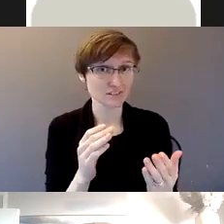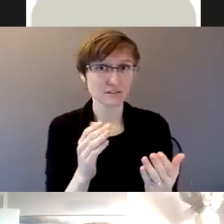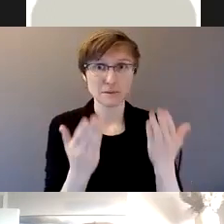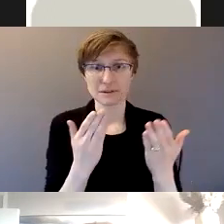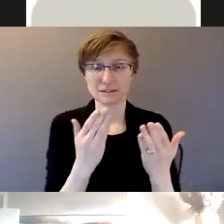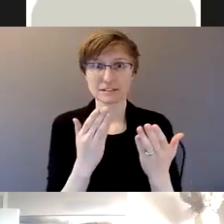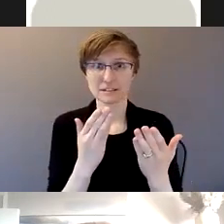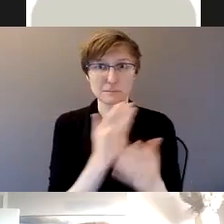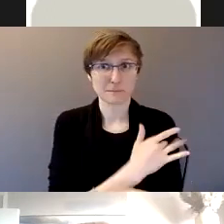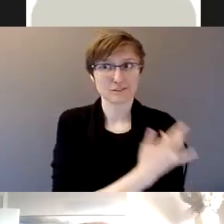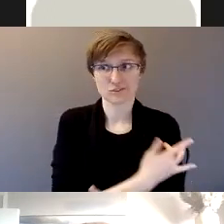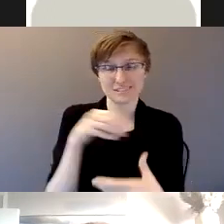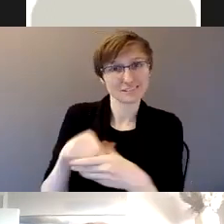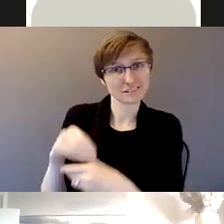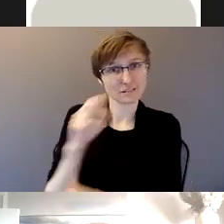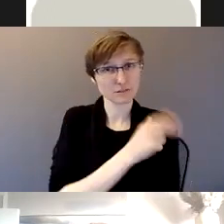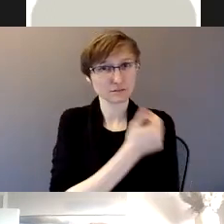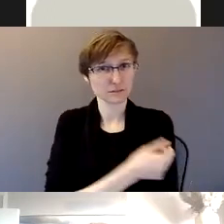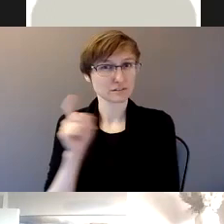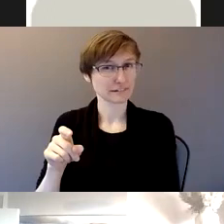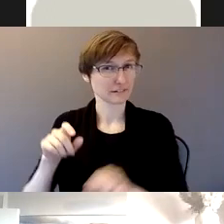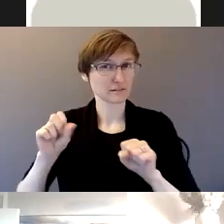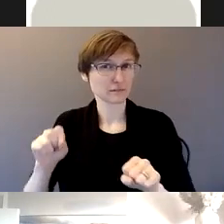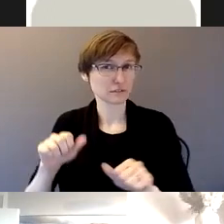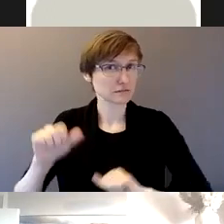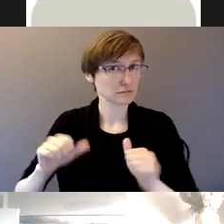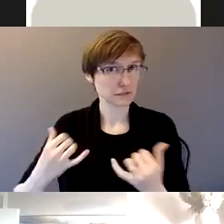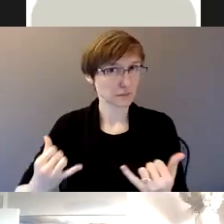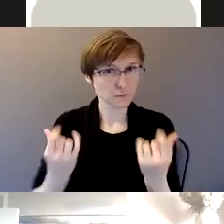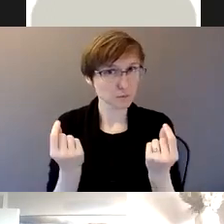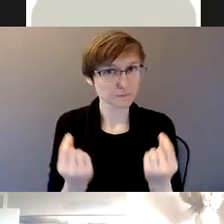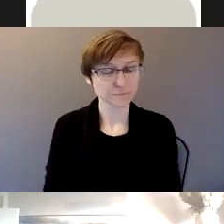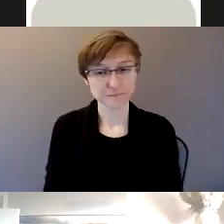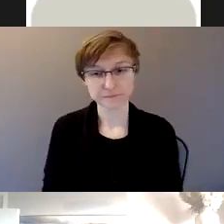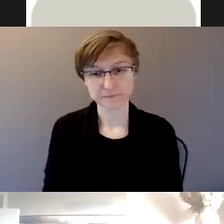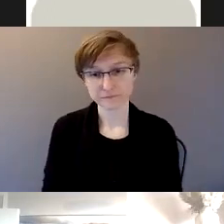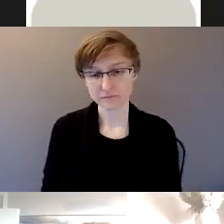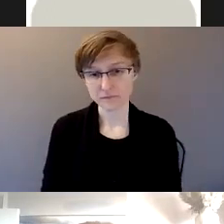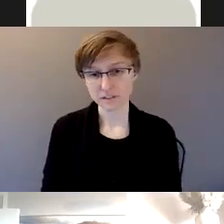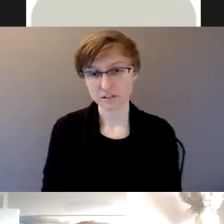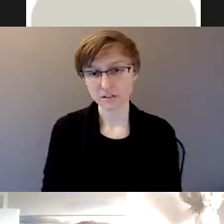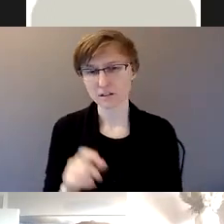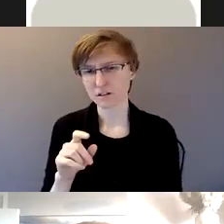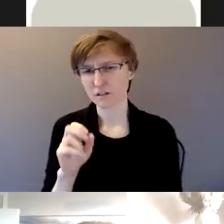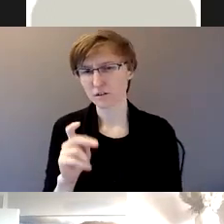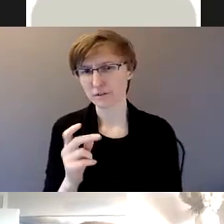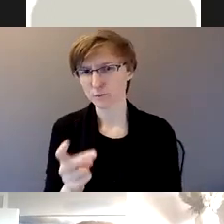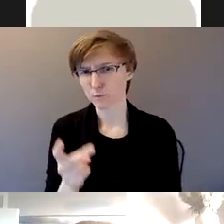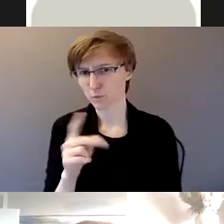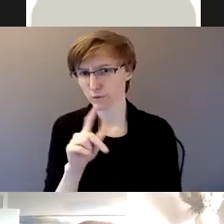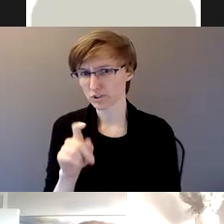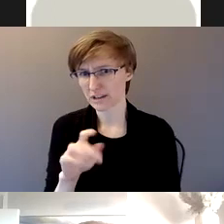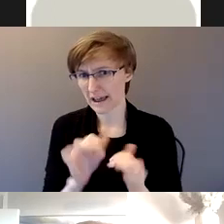capacity assessment during this time? What can we do? So is it two questions about how to get